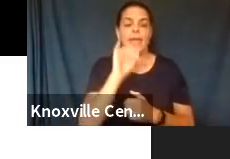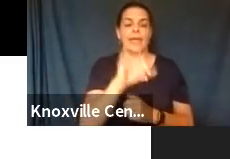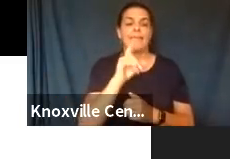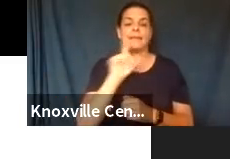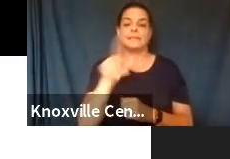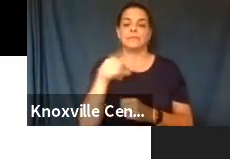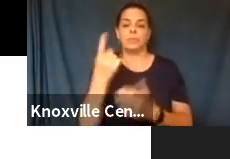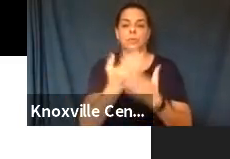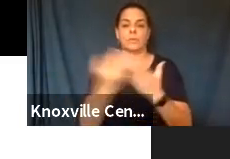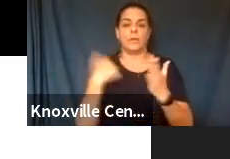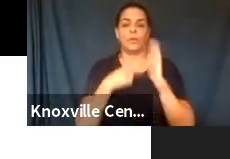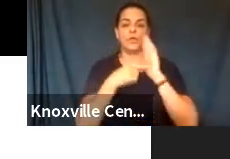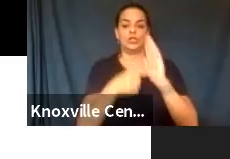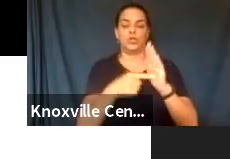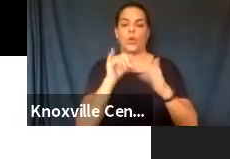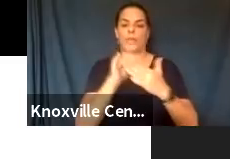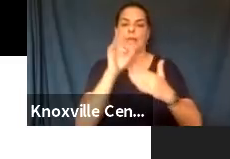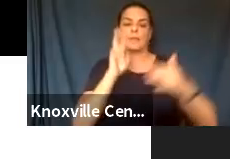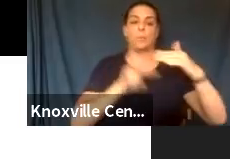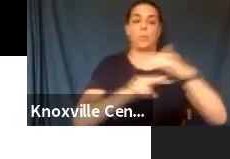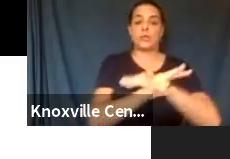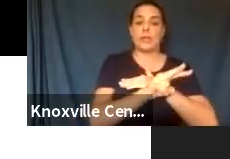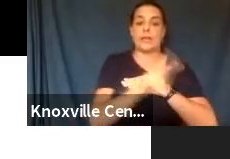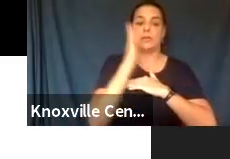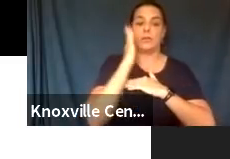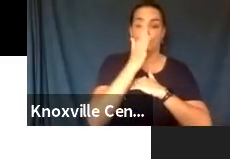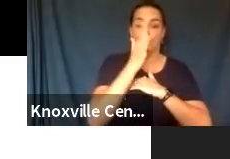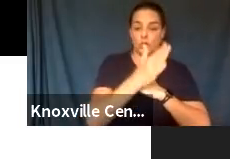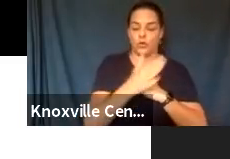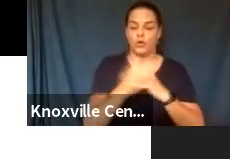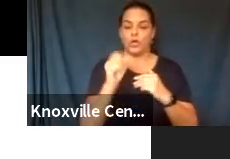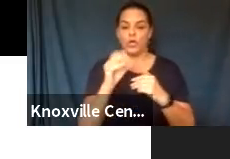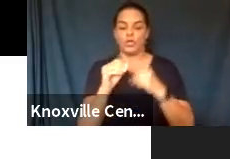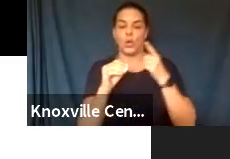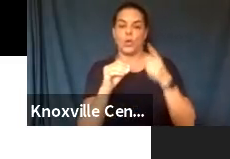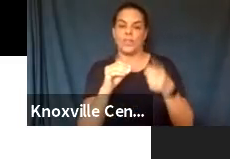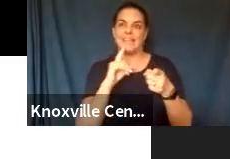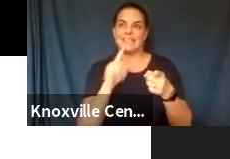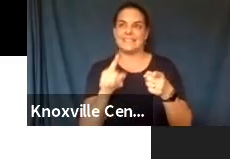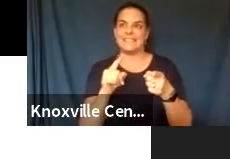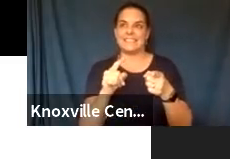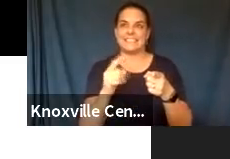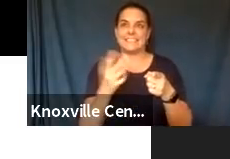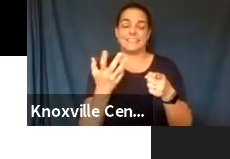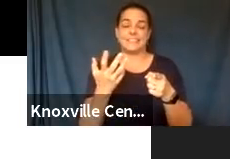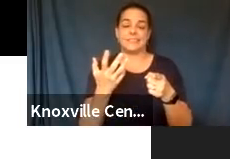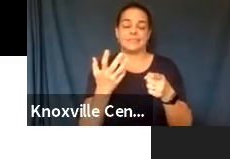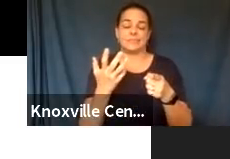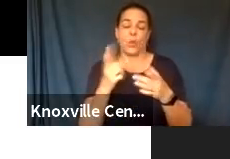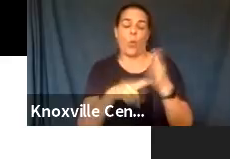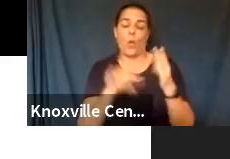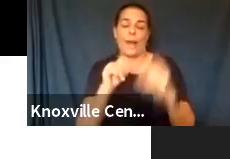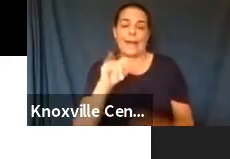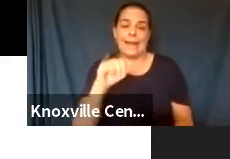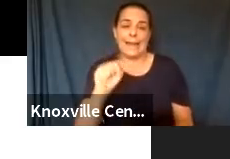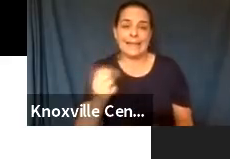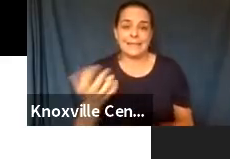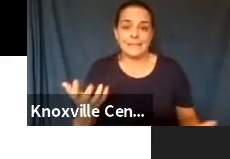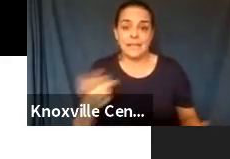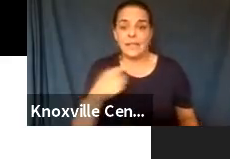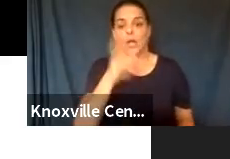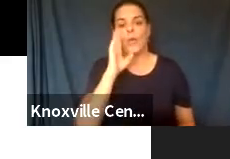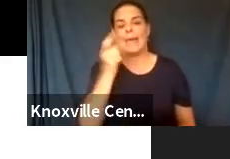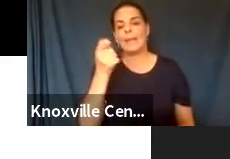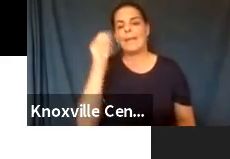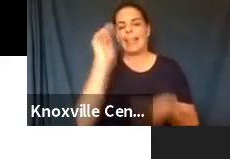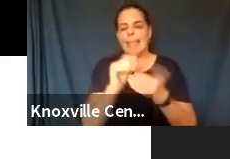we show that is a projection into the future. And so it is inherently, I mean, it is what it is. It's going to be somewhat less